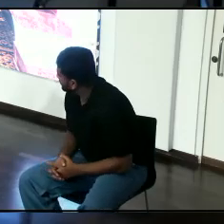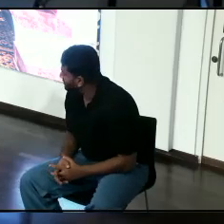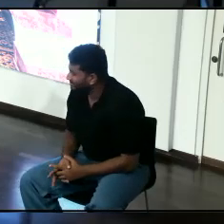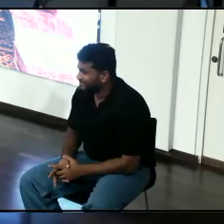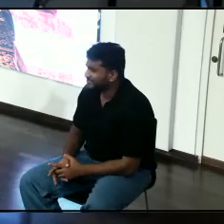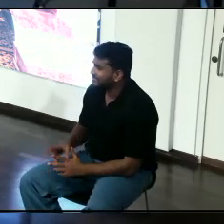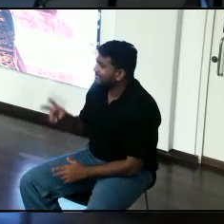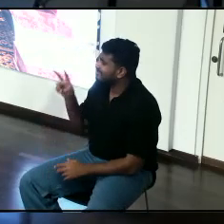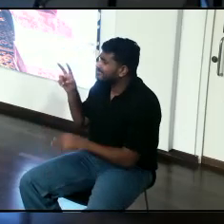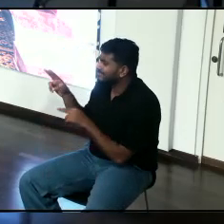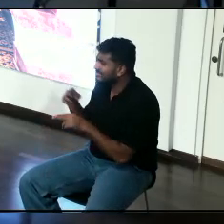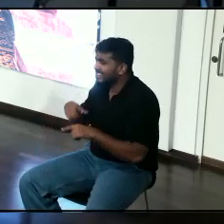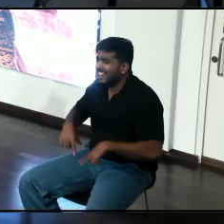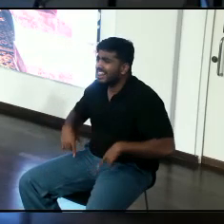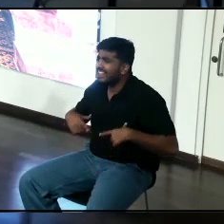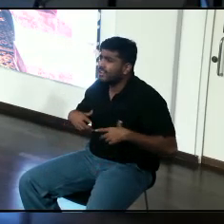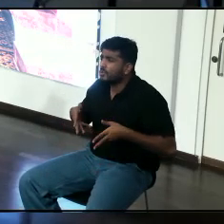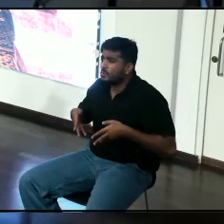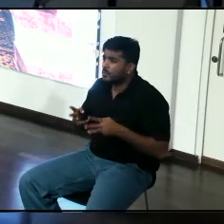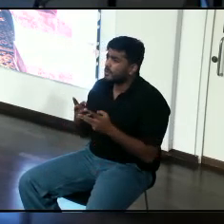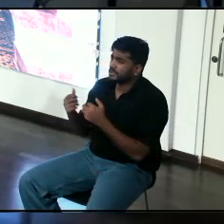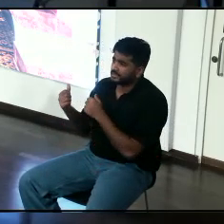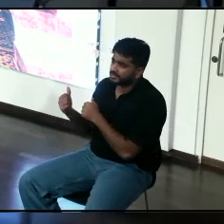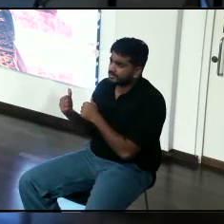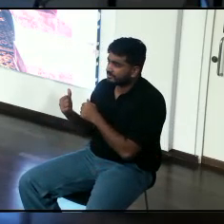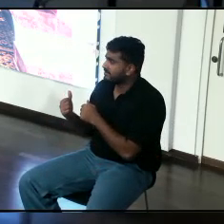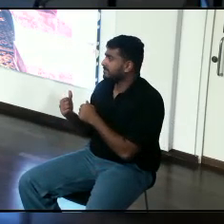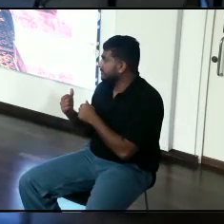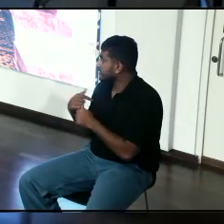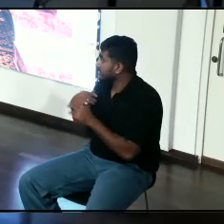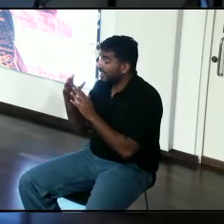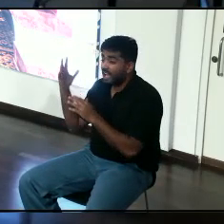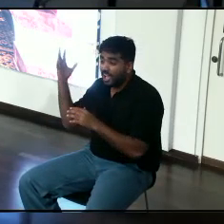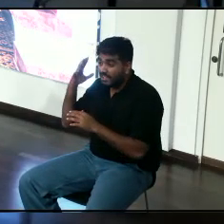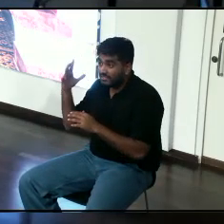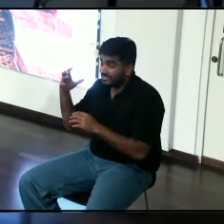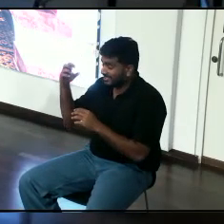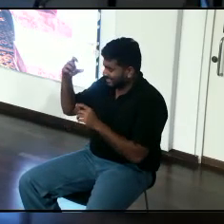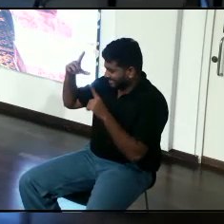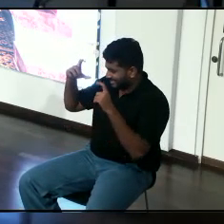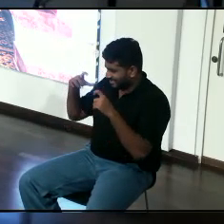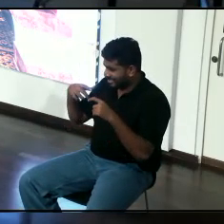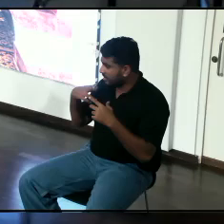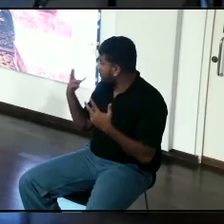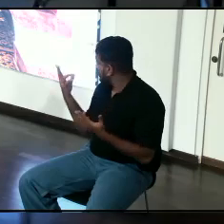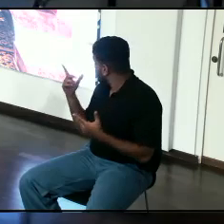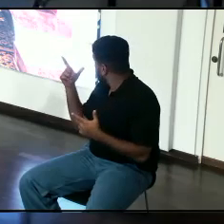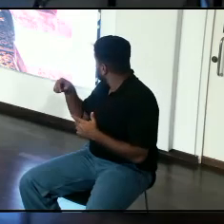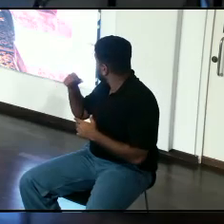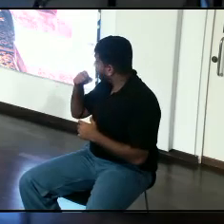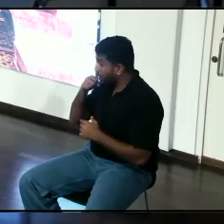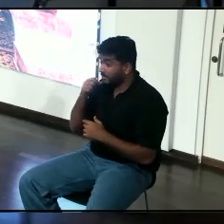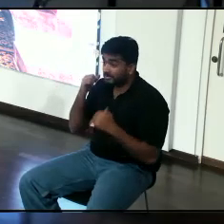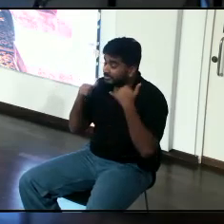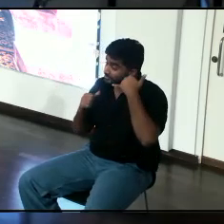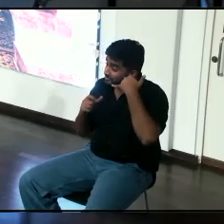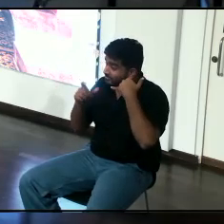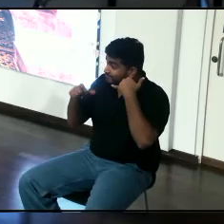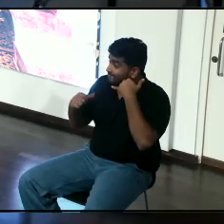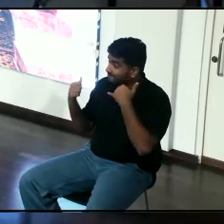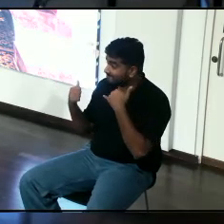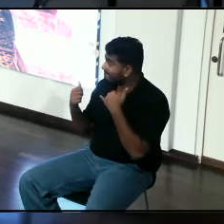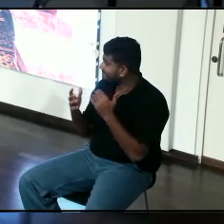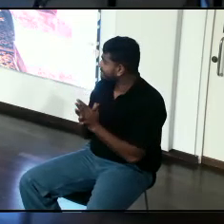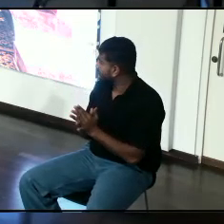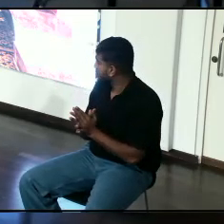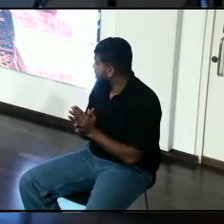like is the play of light, where the afternoon sun really spotlights Maria, who you see on your extreme right, and also